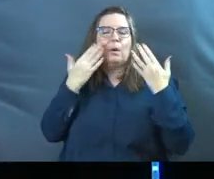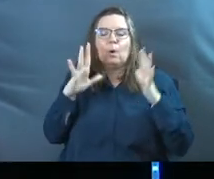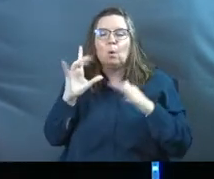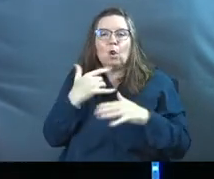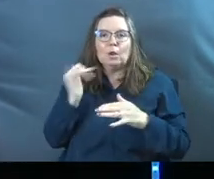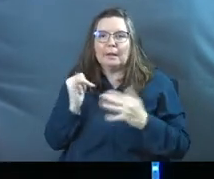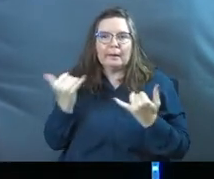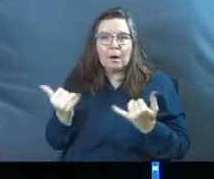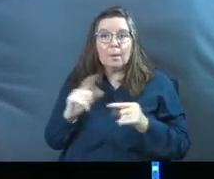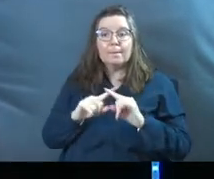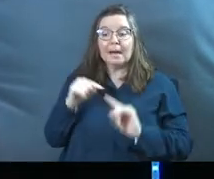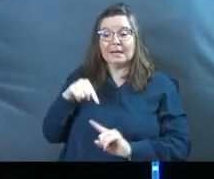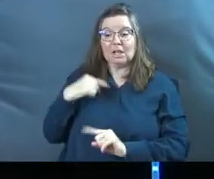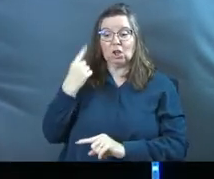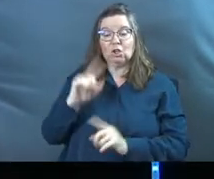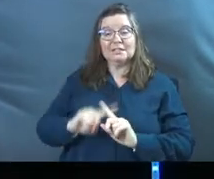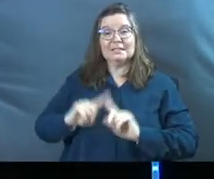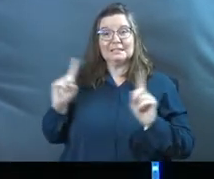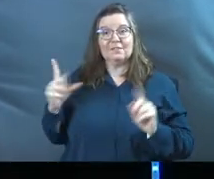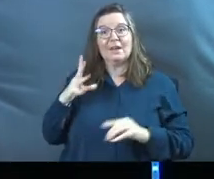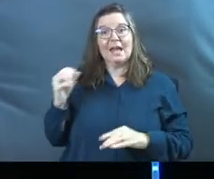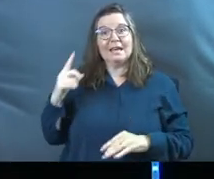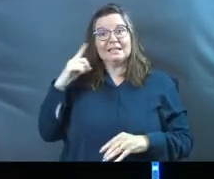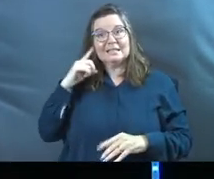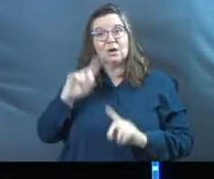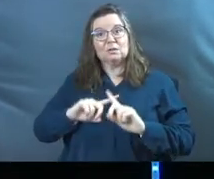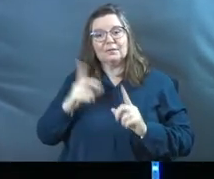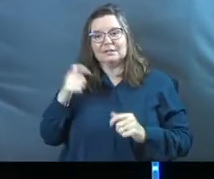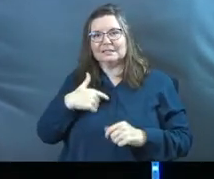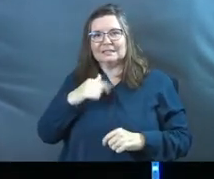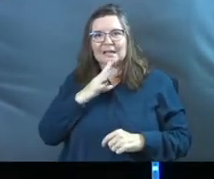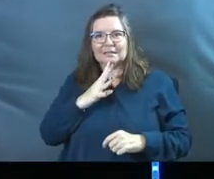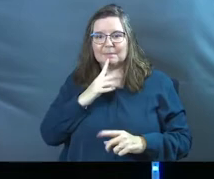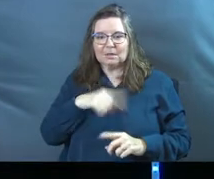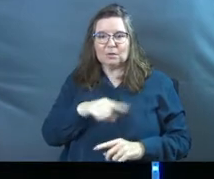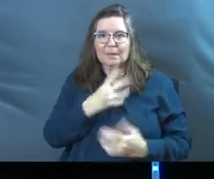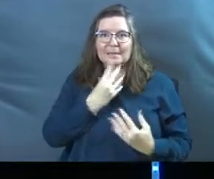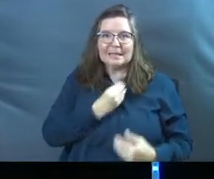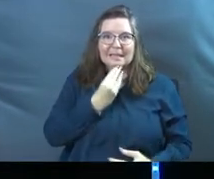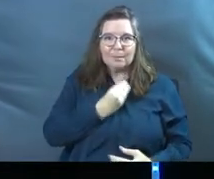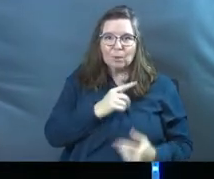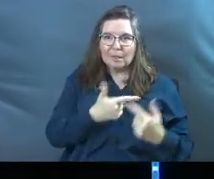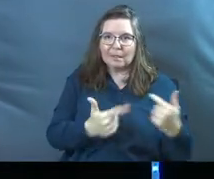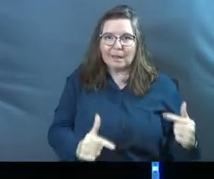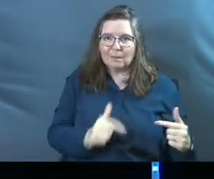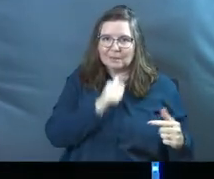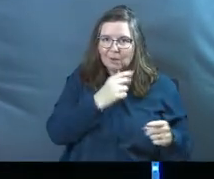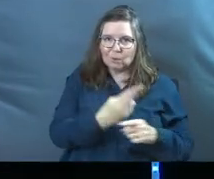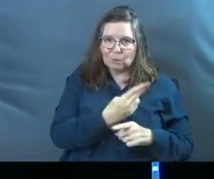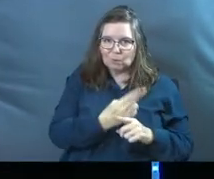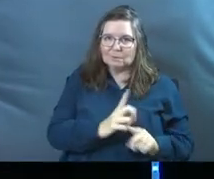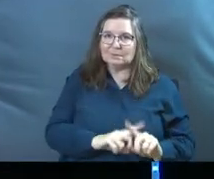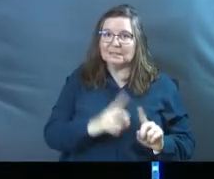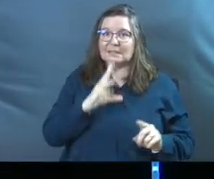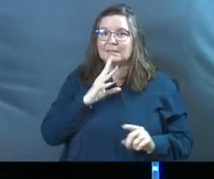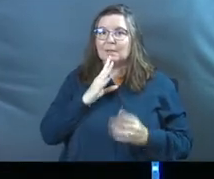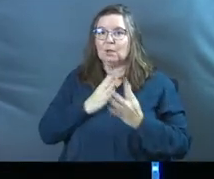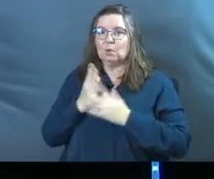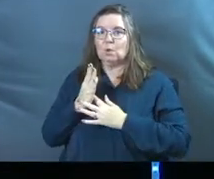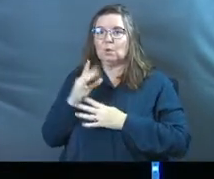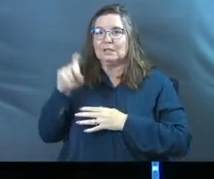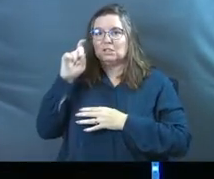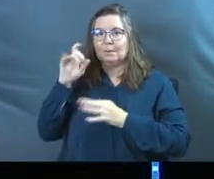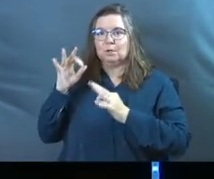what it was, but he looks different, and he sounds different because he's not speaking to them in Hebrew. You'll learn later in the passage that he's speaking through